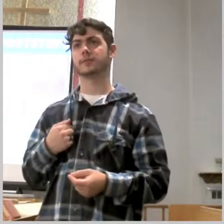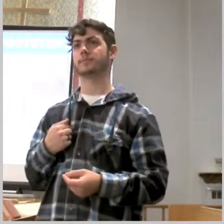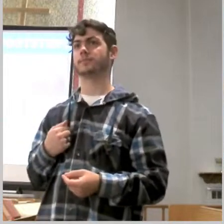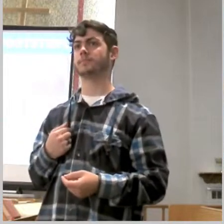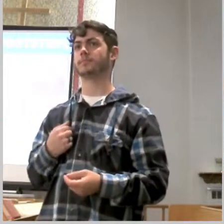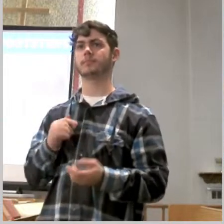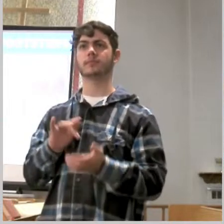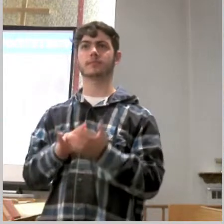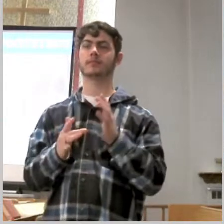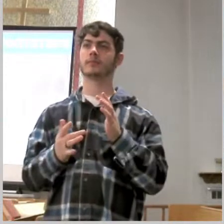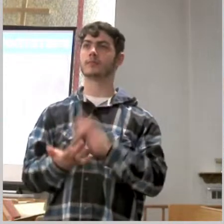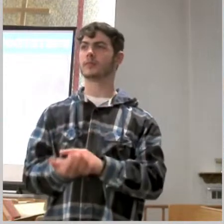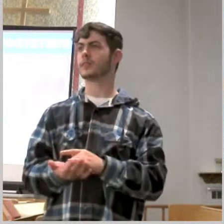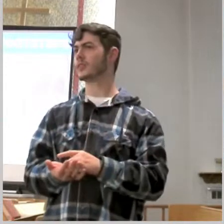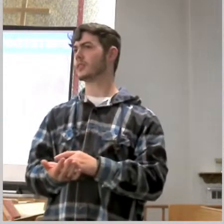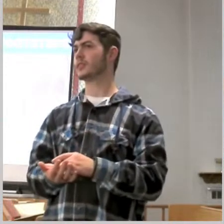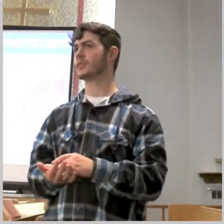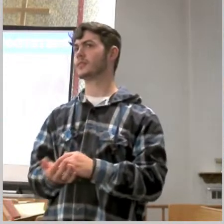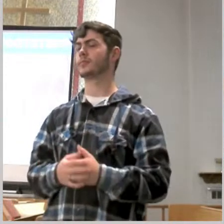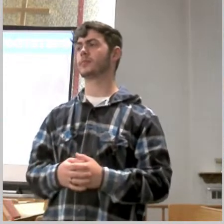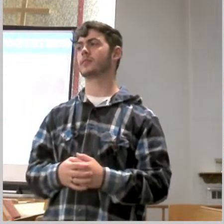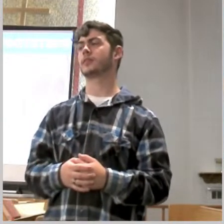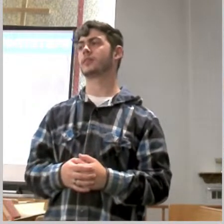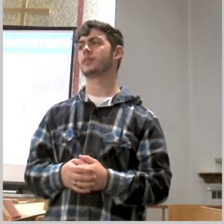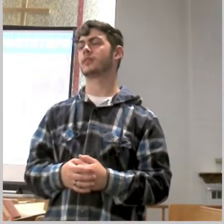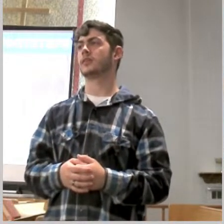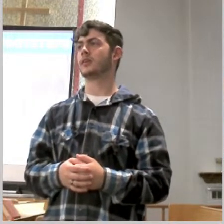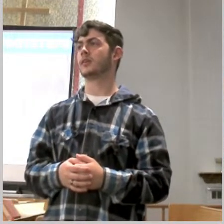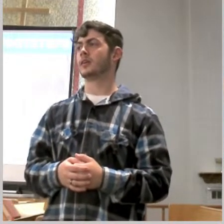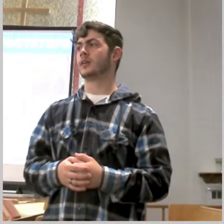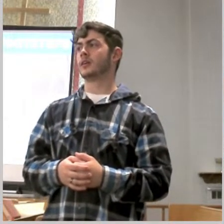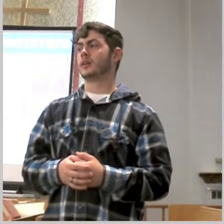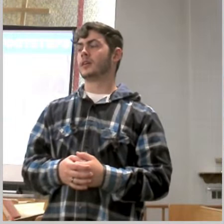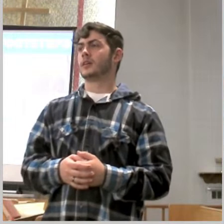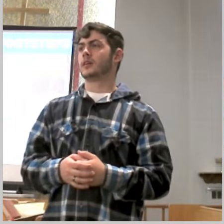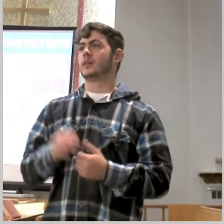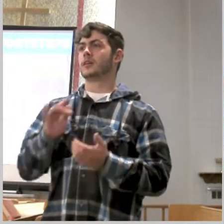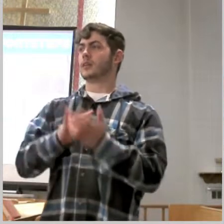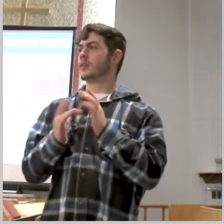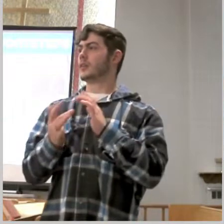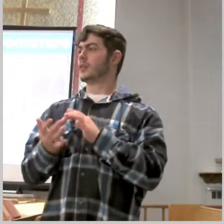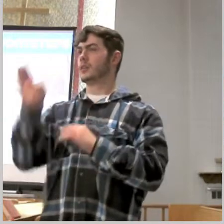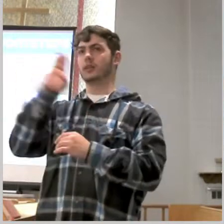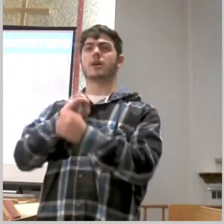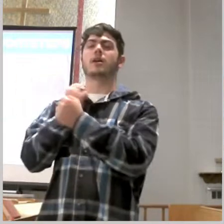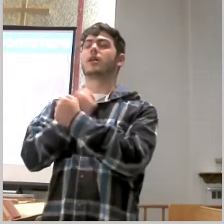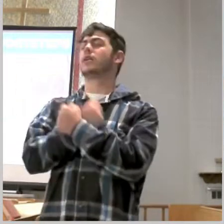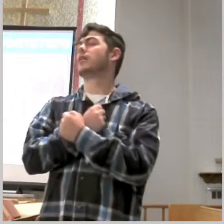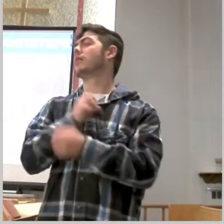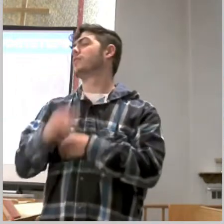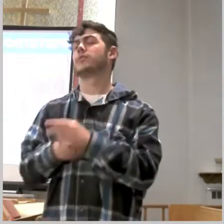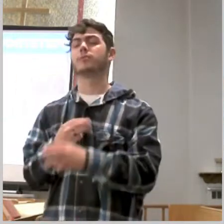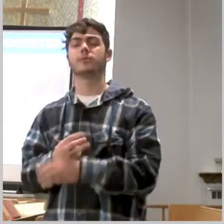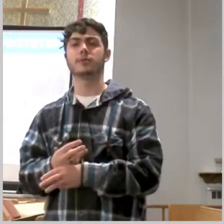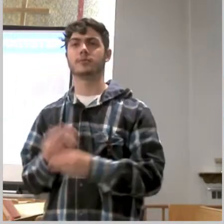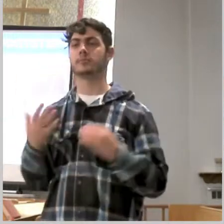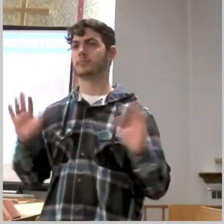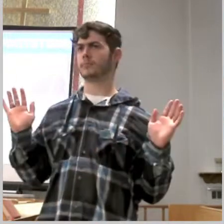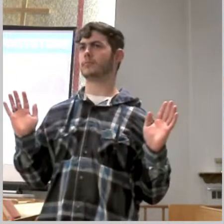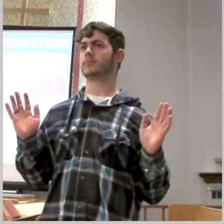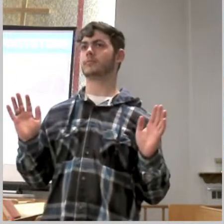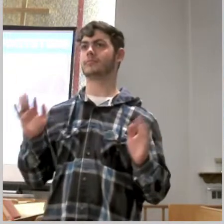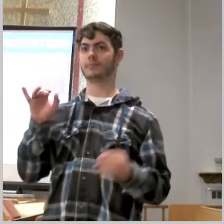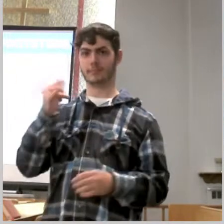just have good intentions. God just didn't say, for God so loved the world, and that's it. Imagine if that was